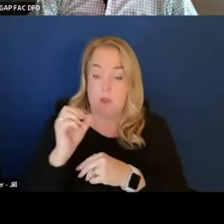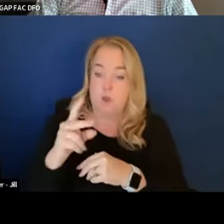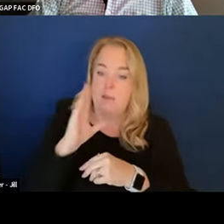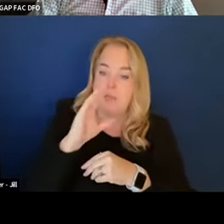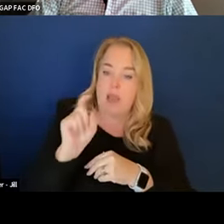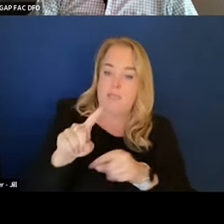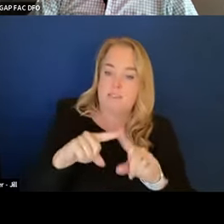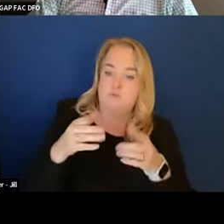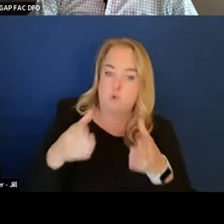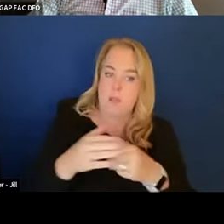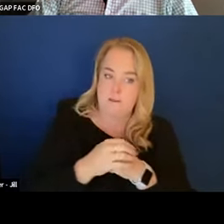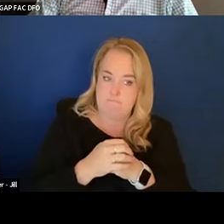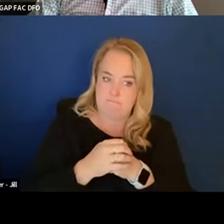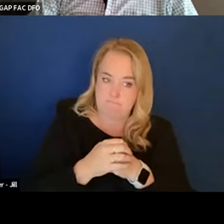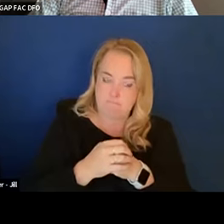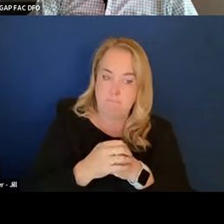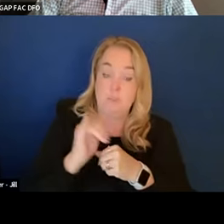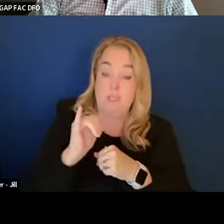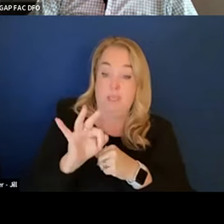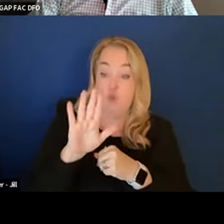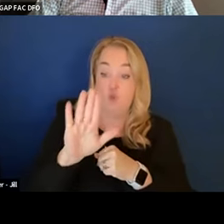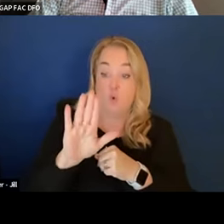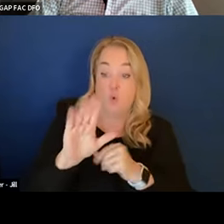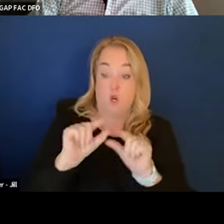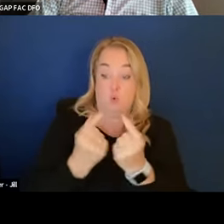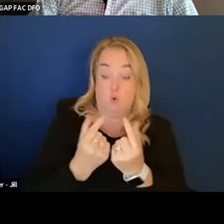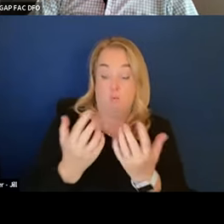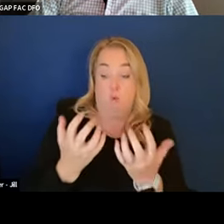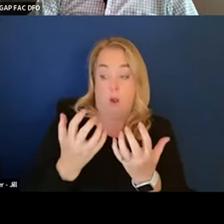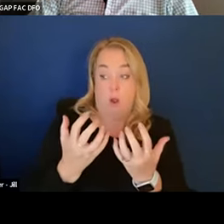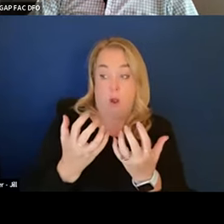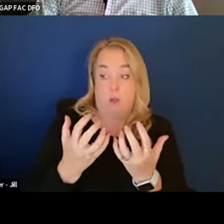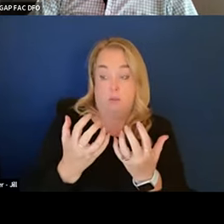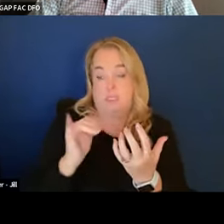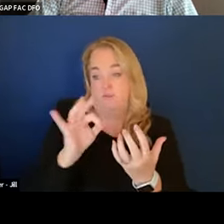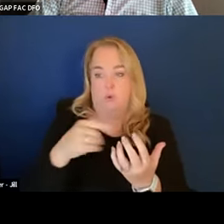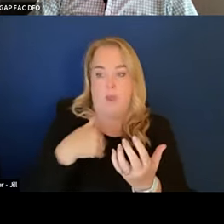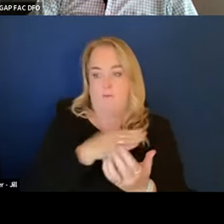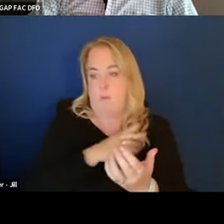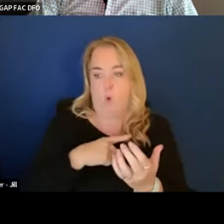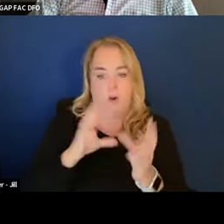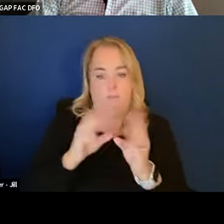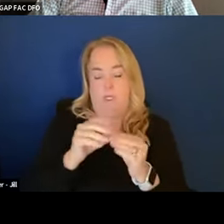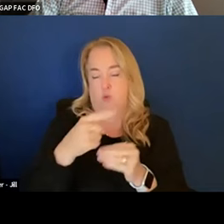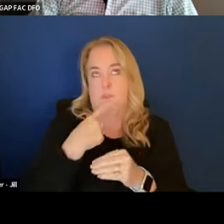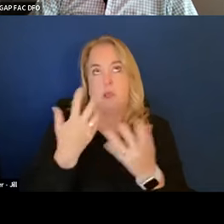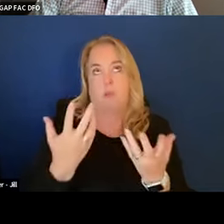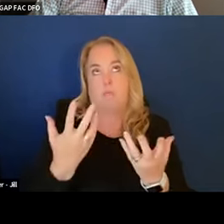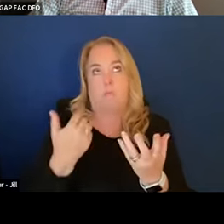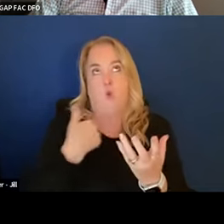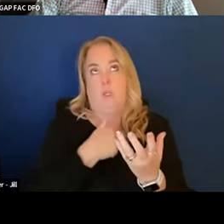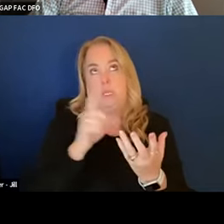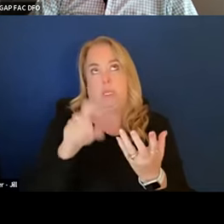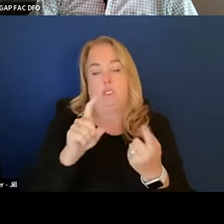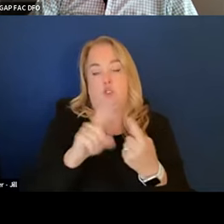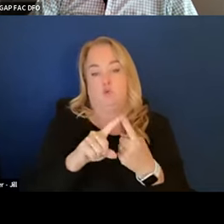different way. If your investment group was wanting to say, if you had a board meeting and you guys said, hey, you know what, we really need to go